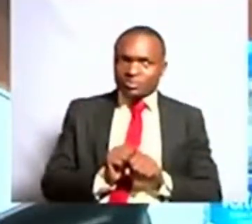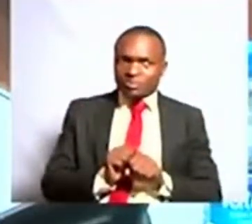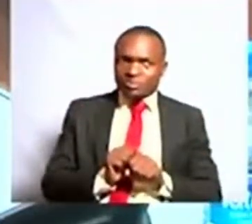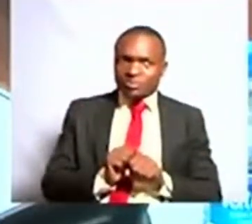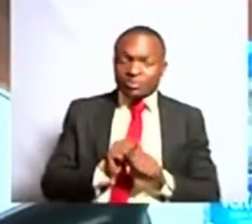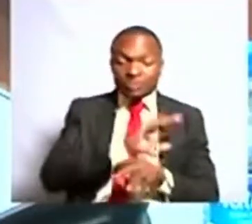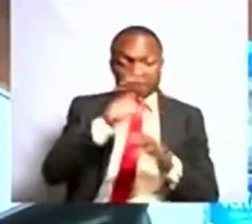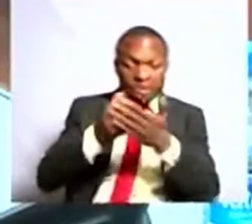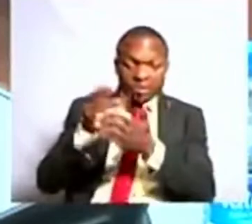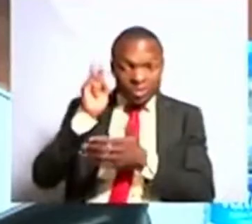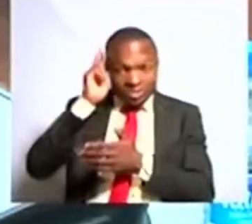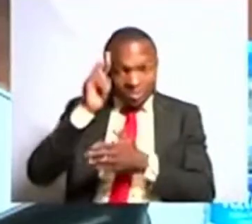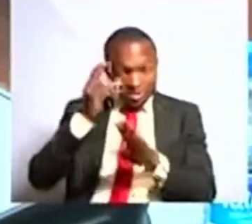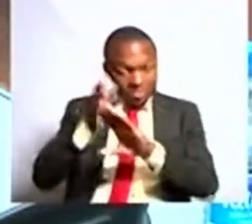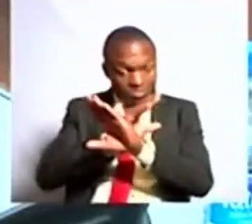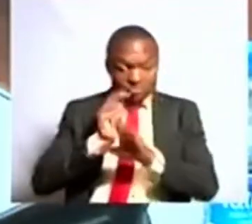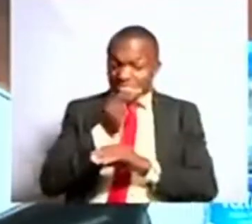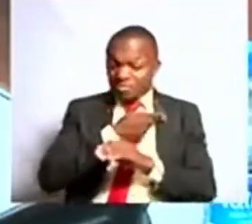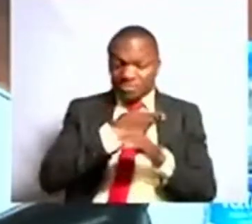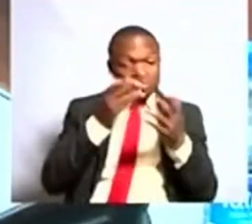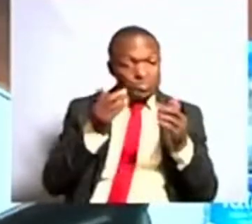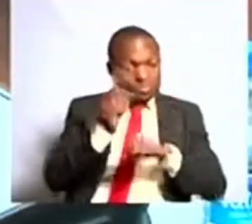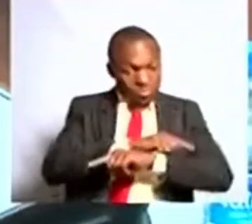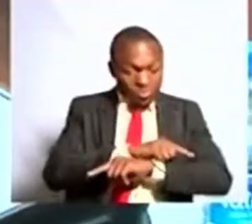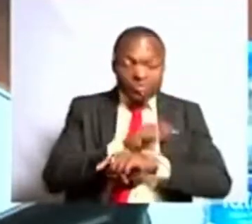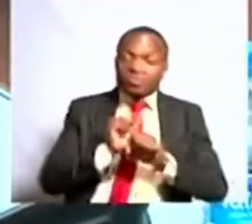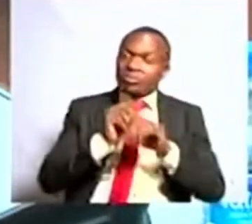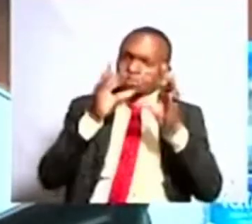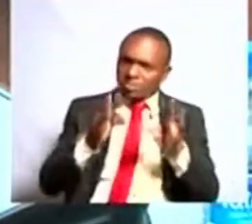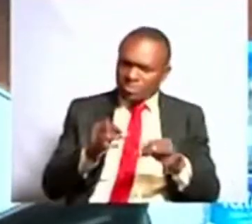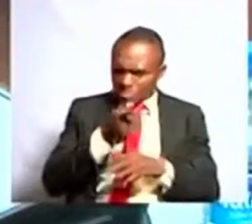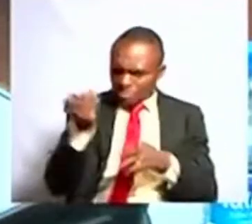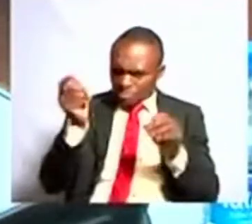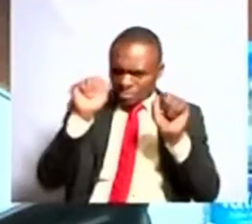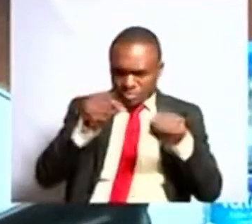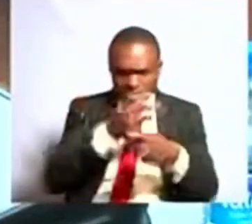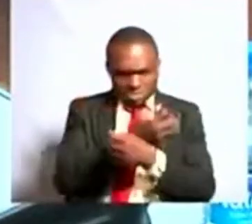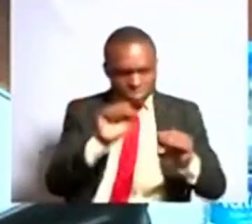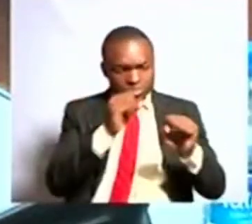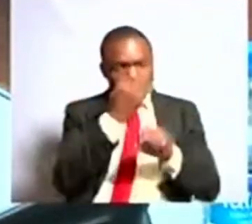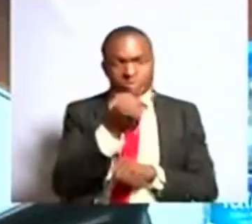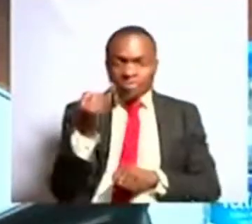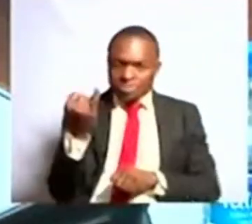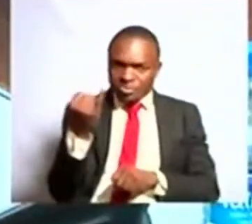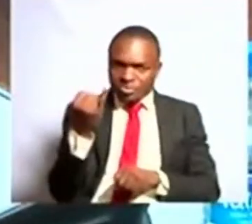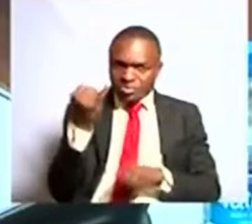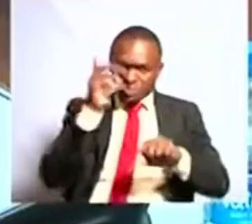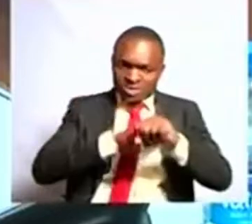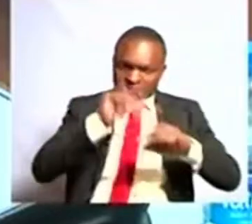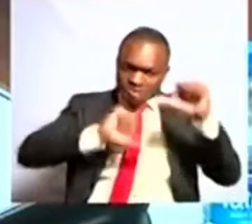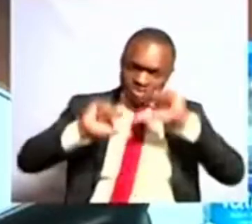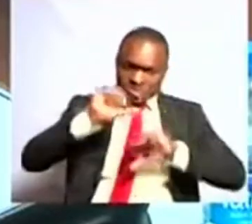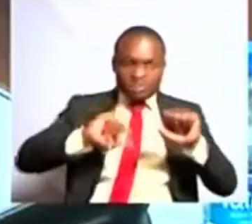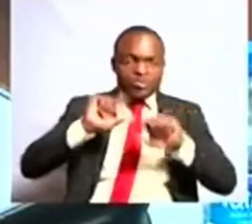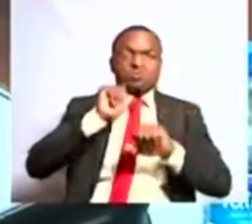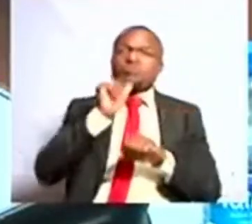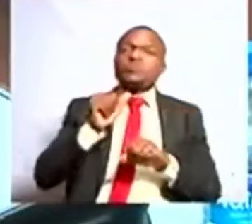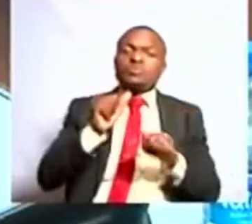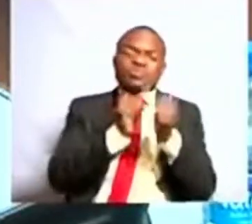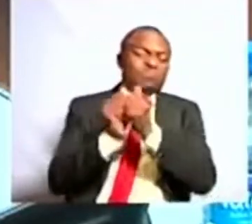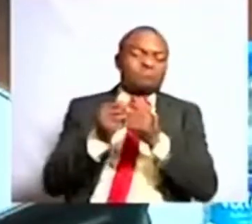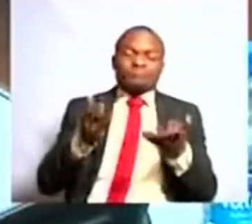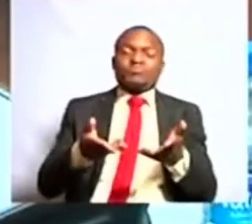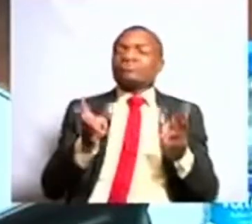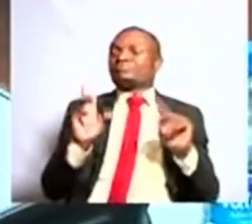the whole reason why you are before us today. Otherwise, if you were able to resolve this matter at the point of the audit, we couldn't have been with you